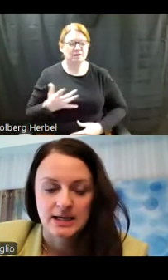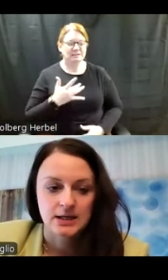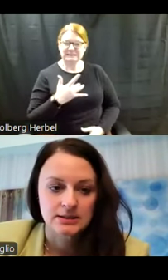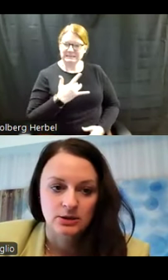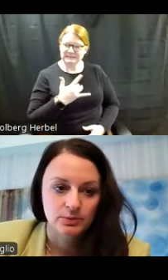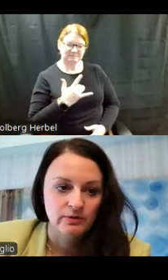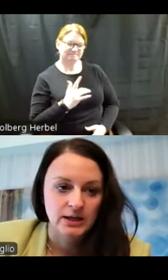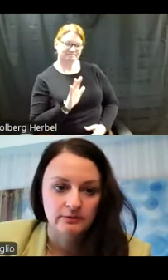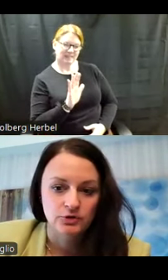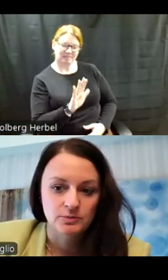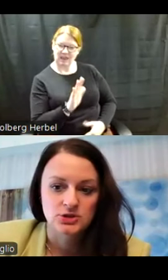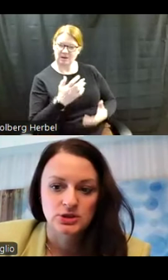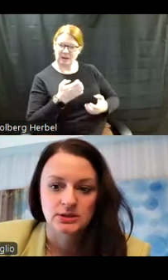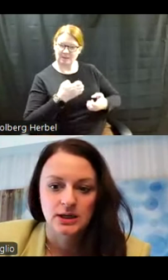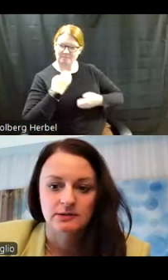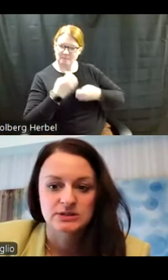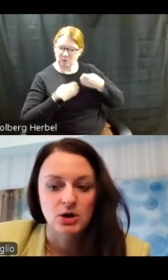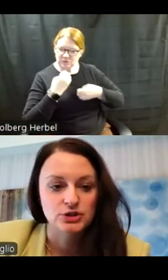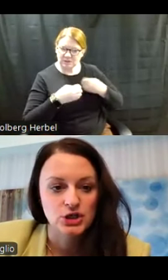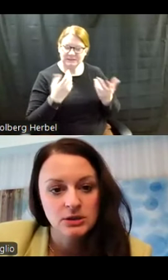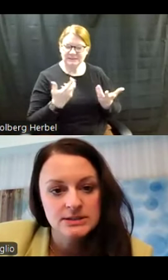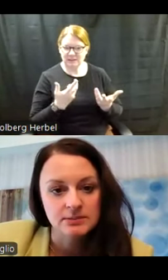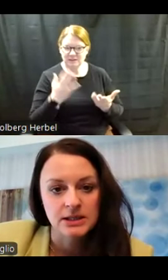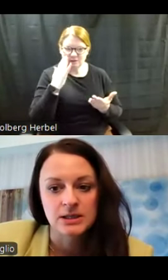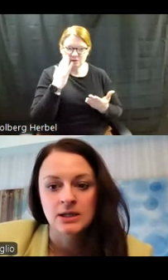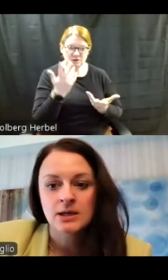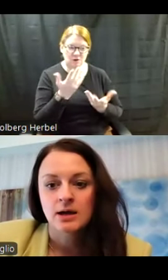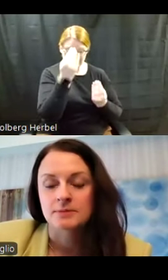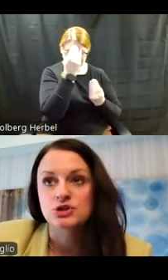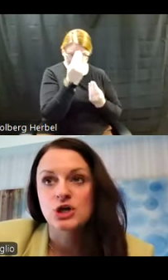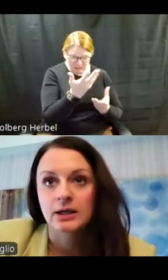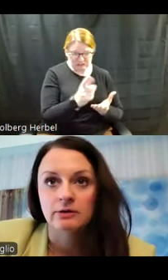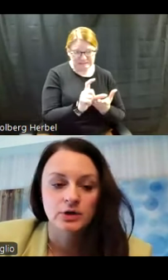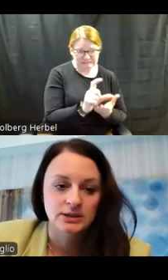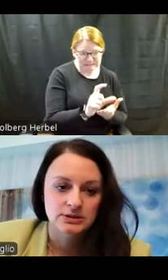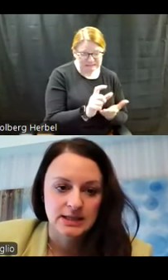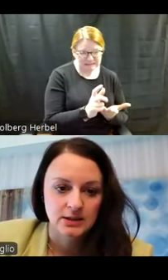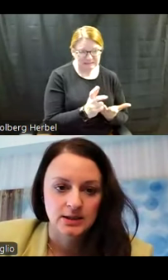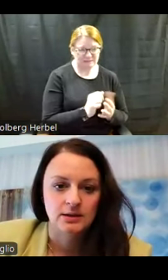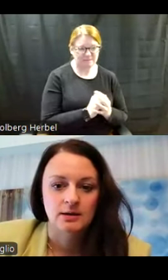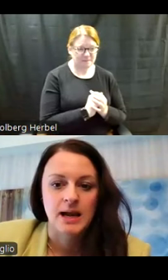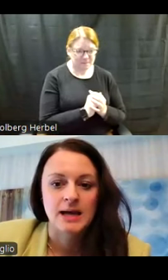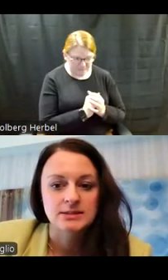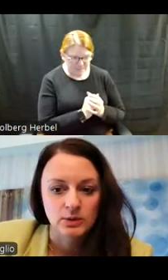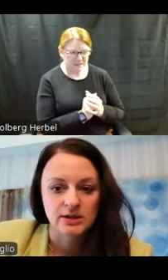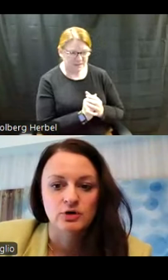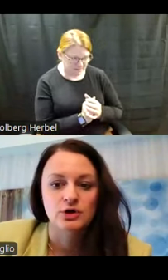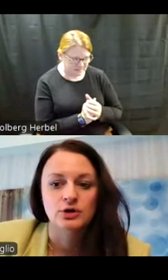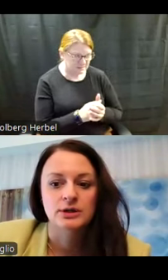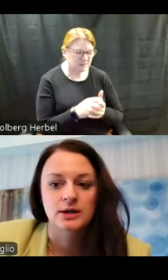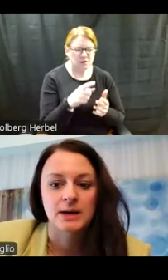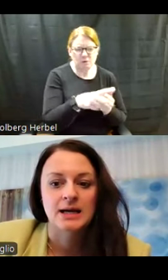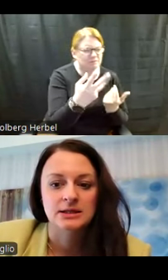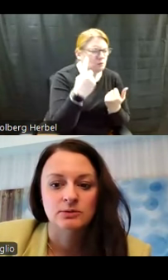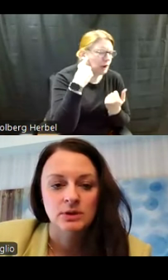emotional state. So providing information in kind of small chunks and maybe checking for understanding, asking what they've